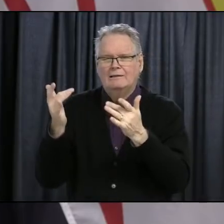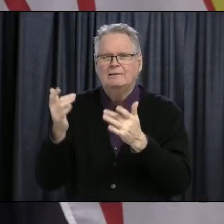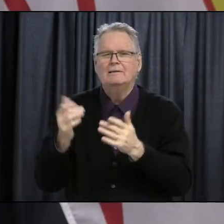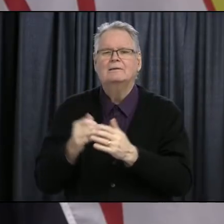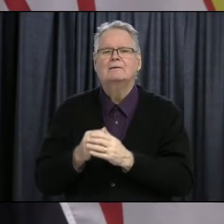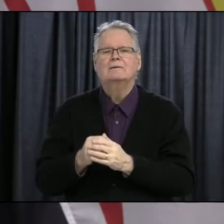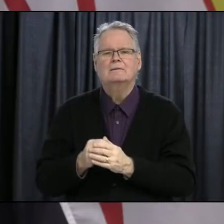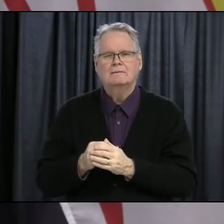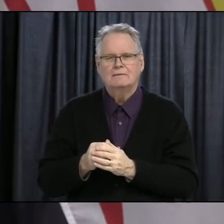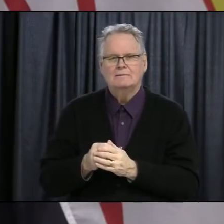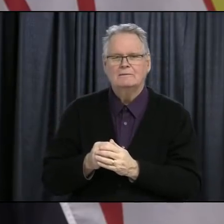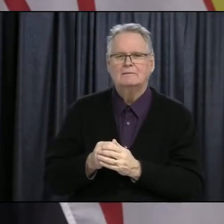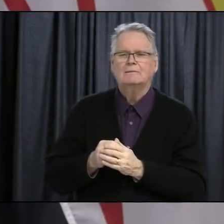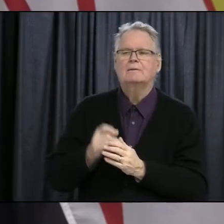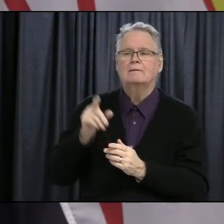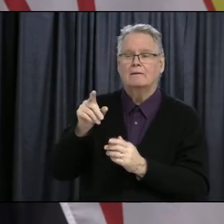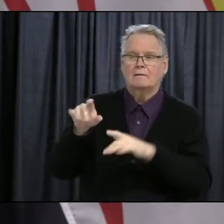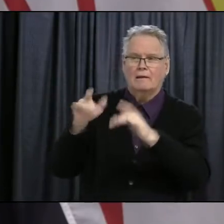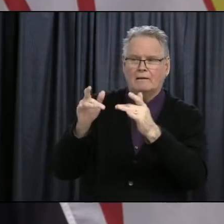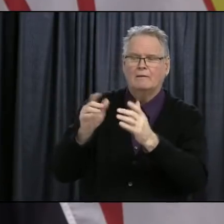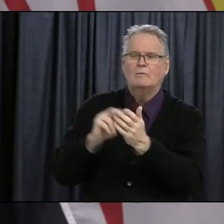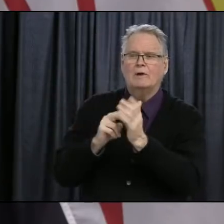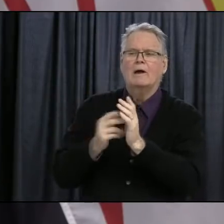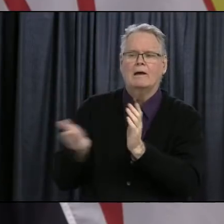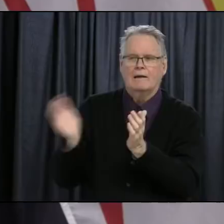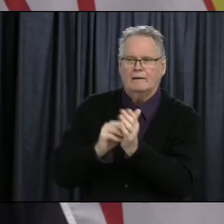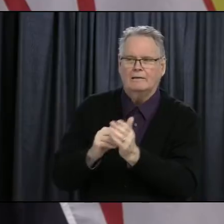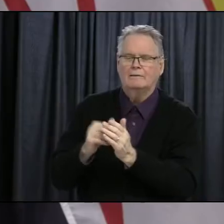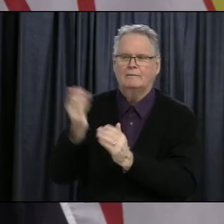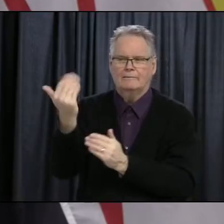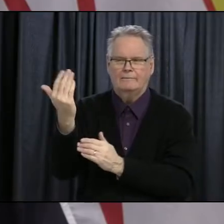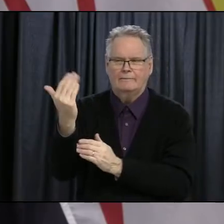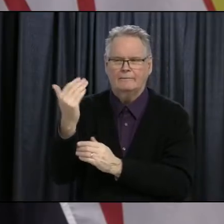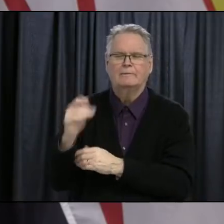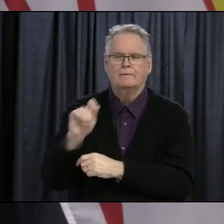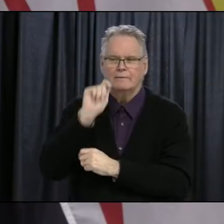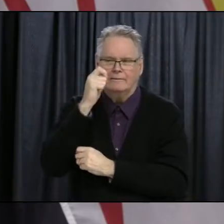reason why the person would be positive, the person may not have symptoms to suggest that,